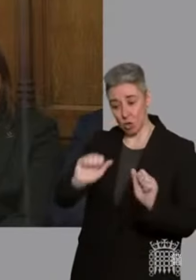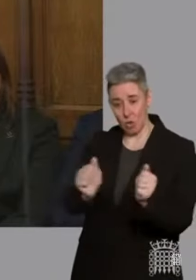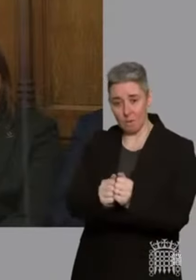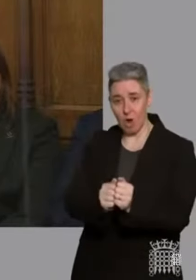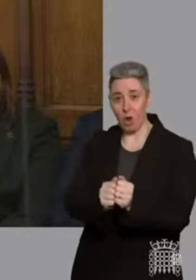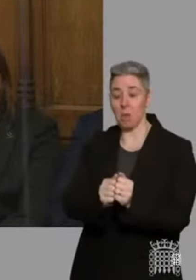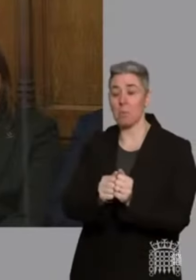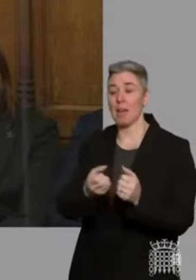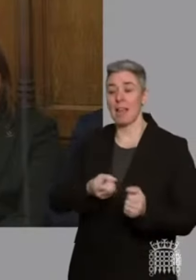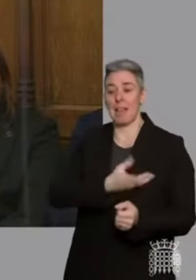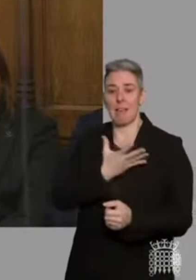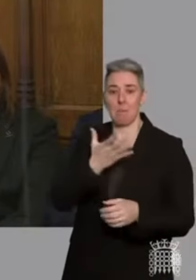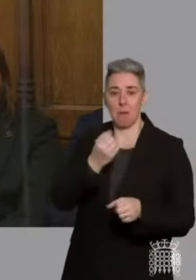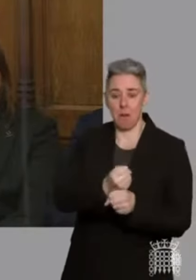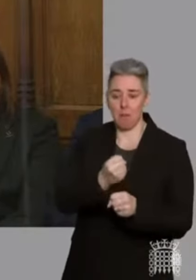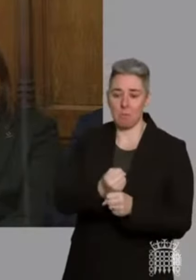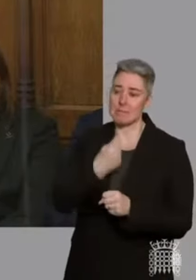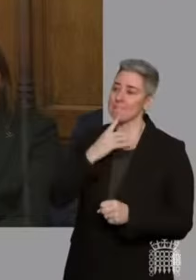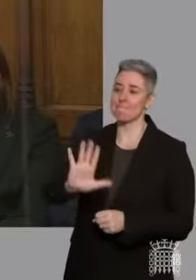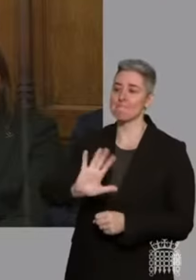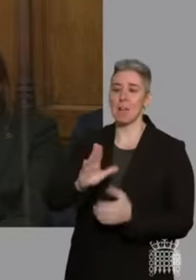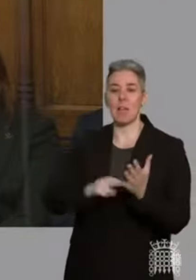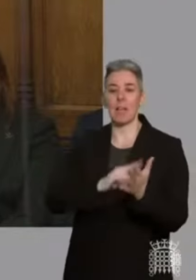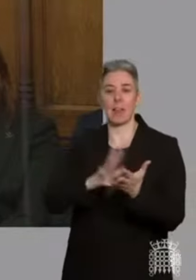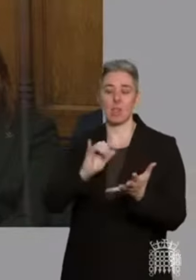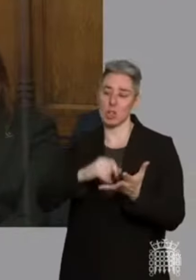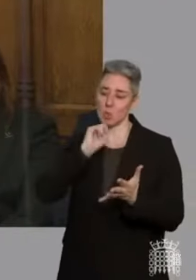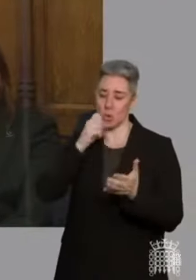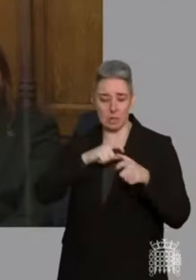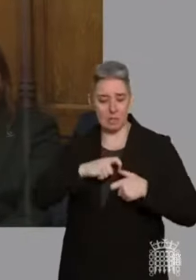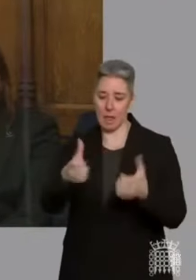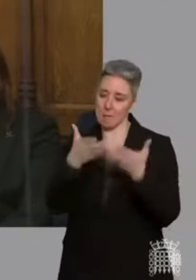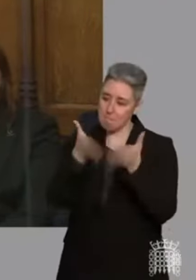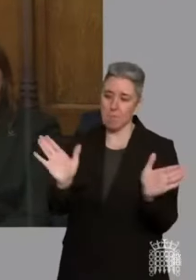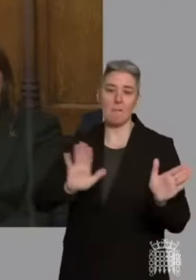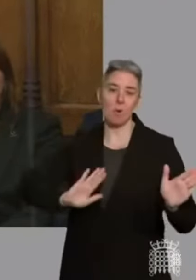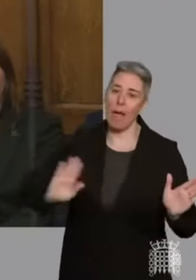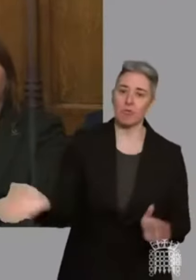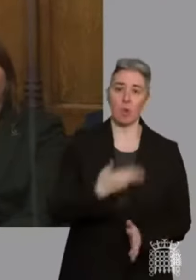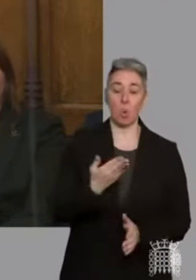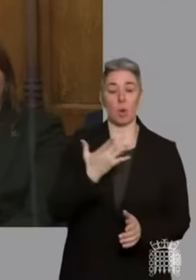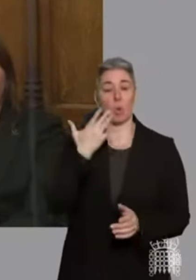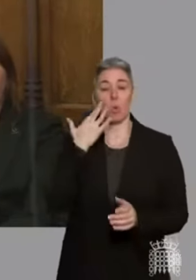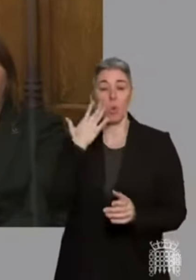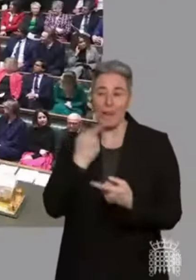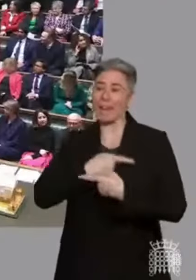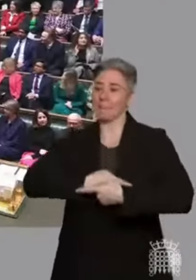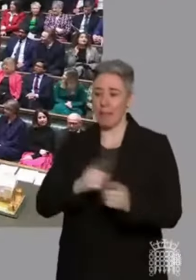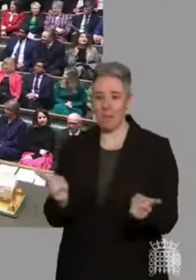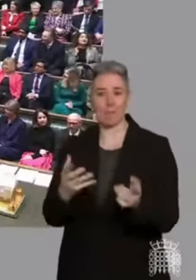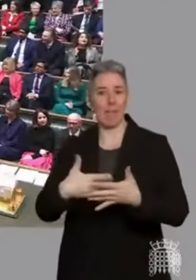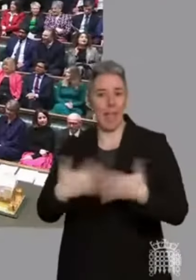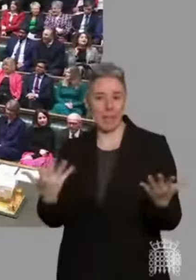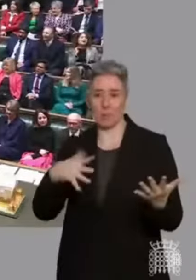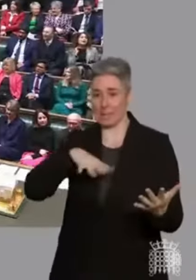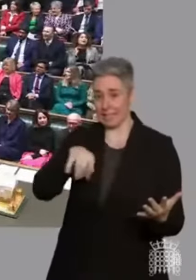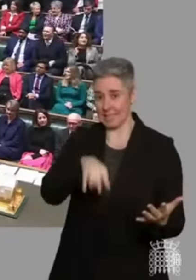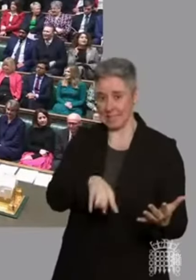everyone when they need it, not having to worry about the bill?